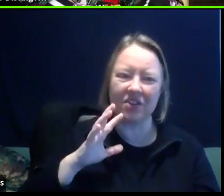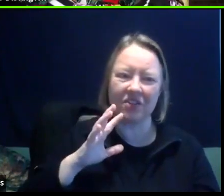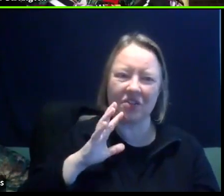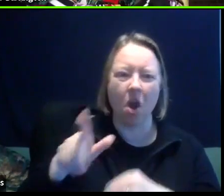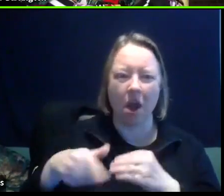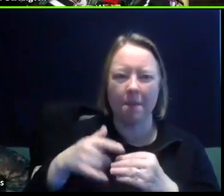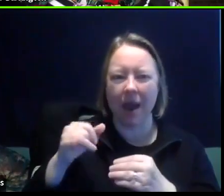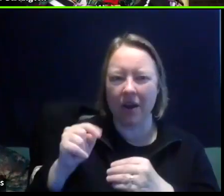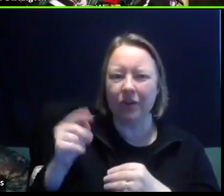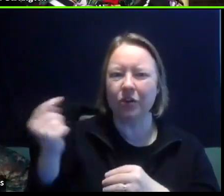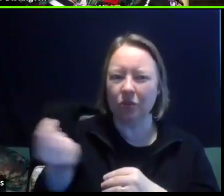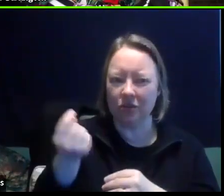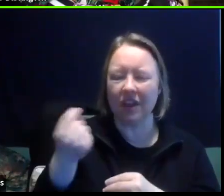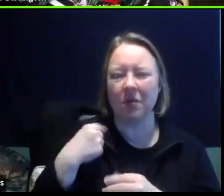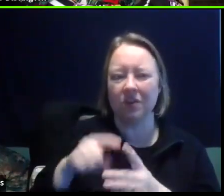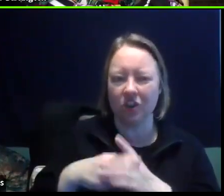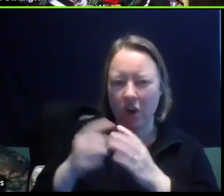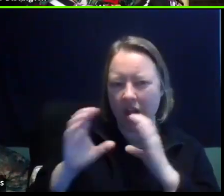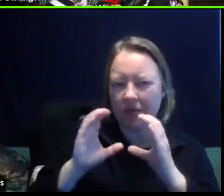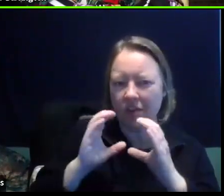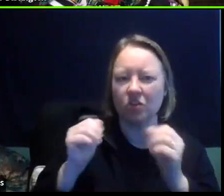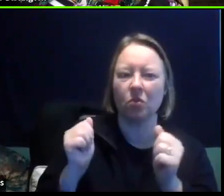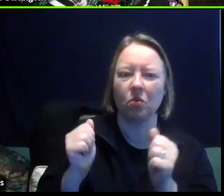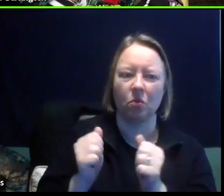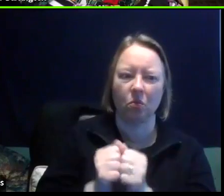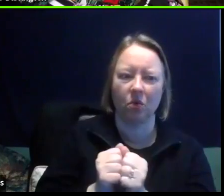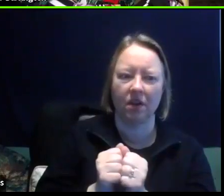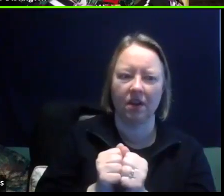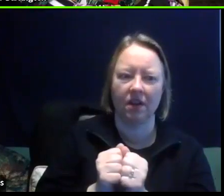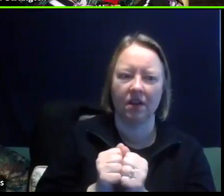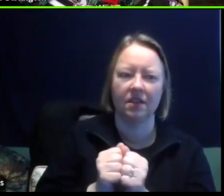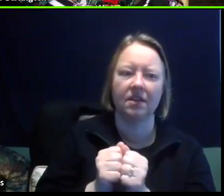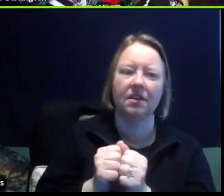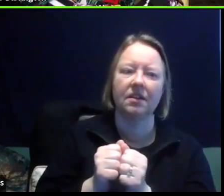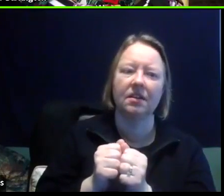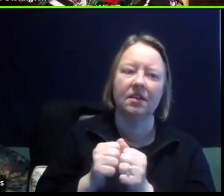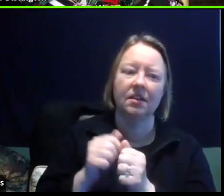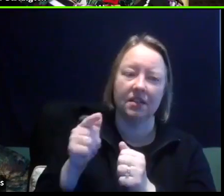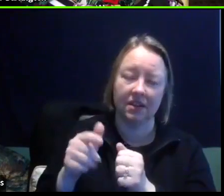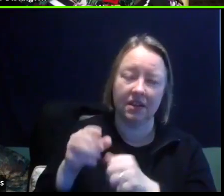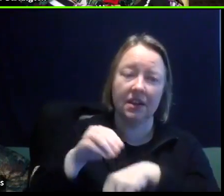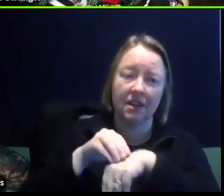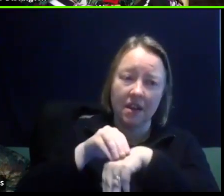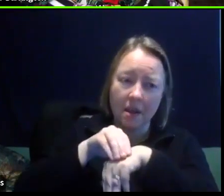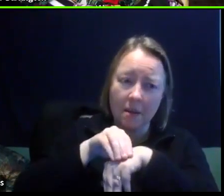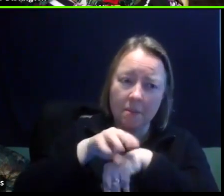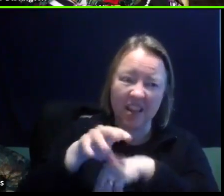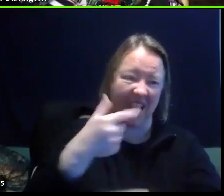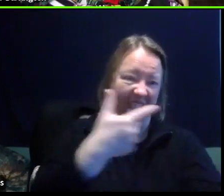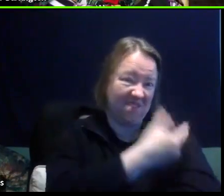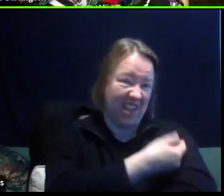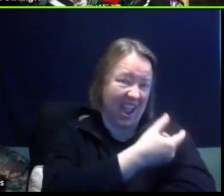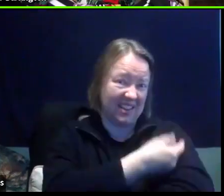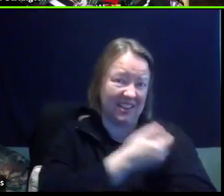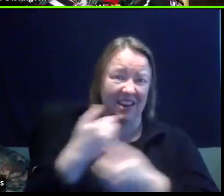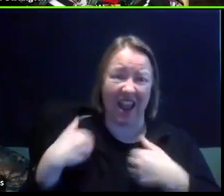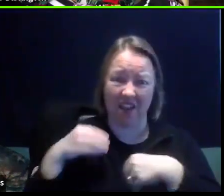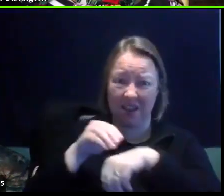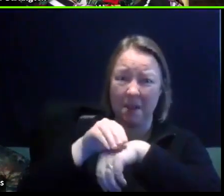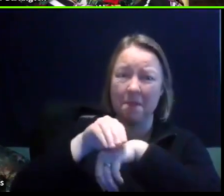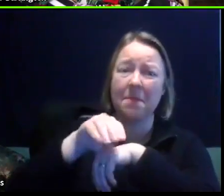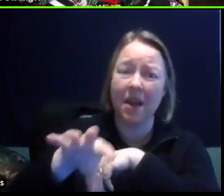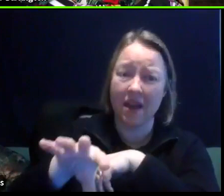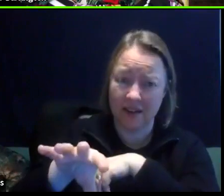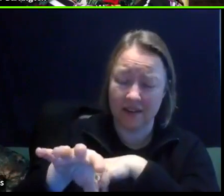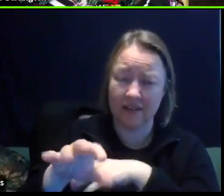Tuesday. We began the conversation with the impact that the vaccine is now having and how